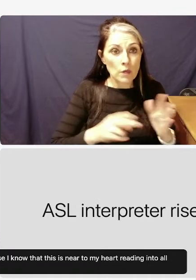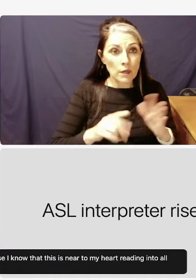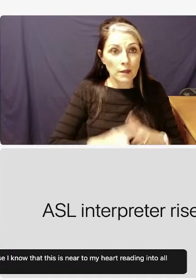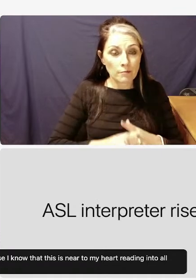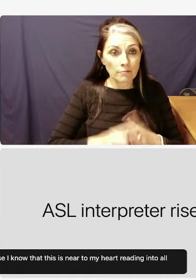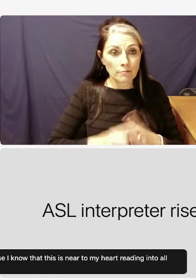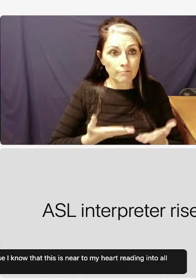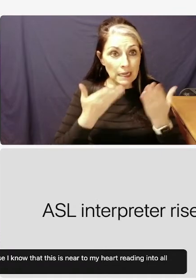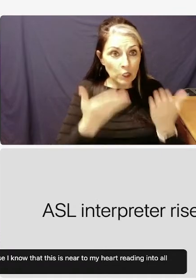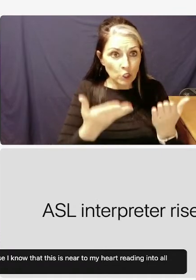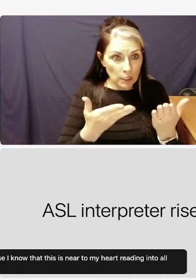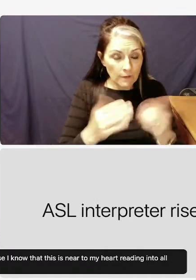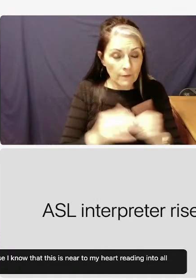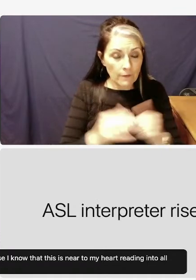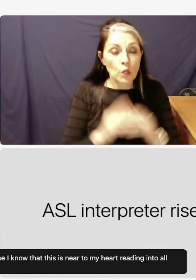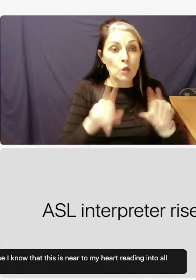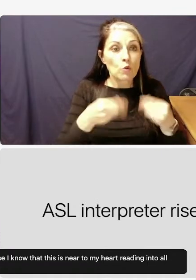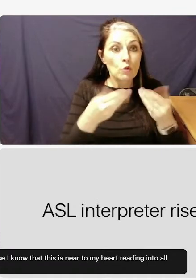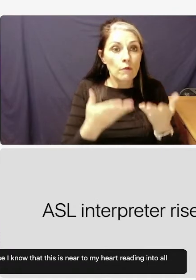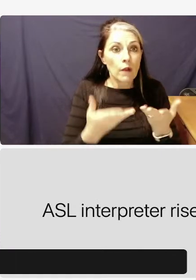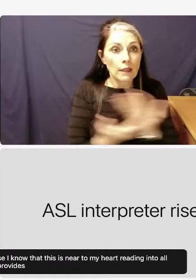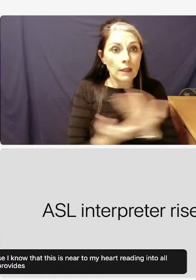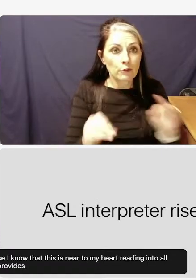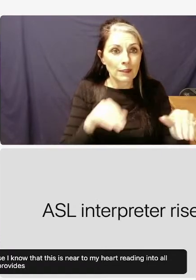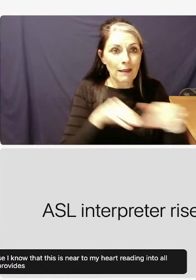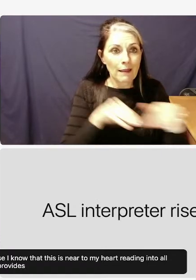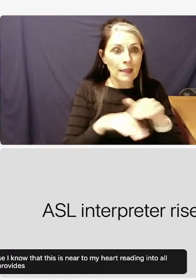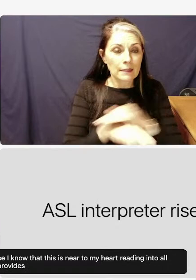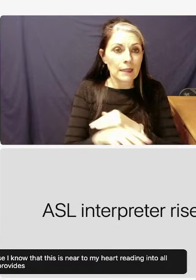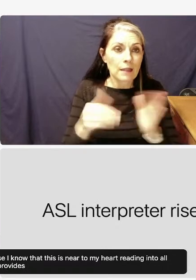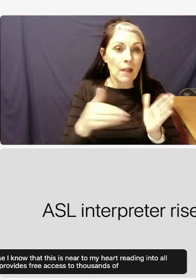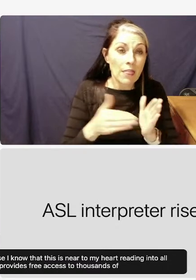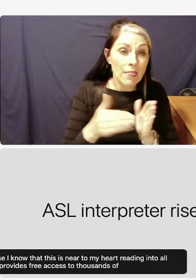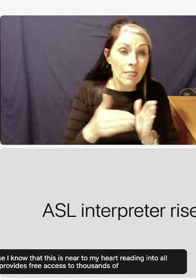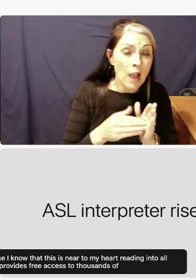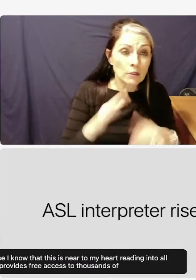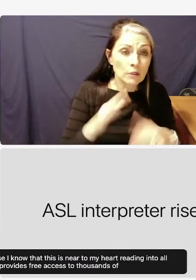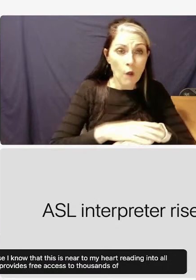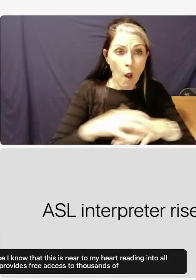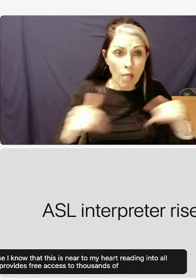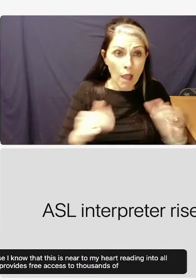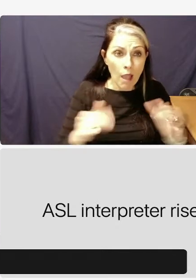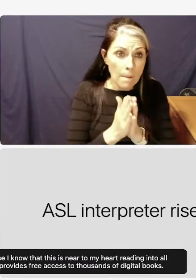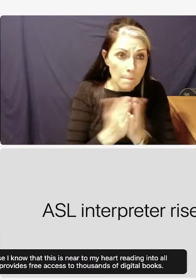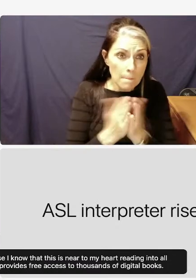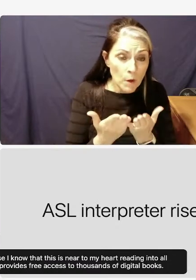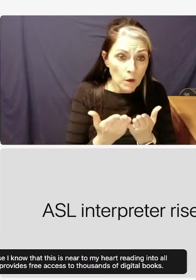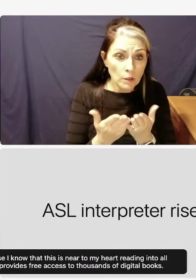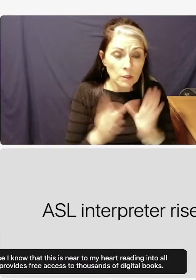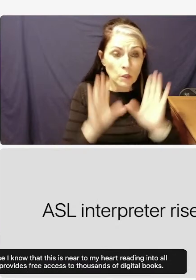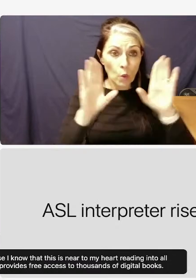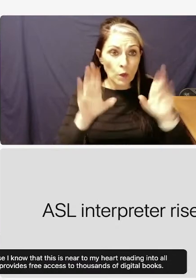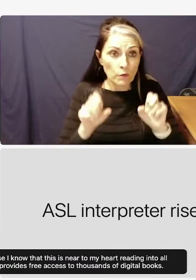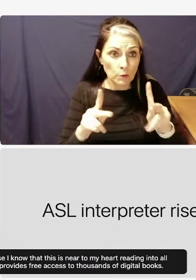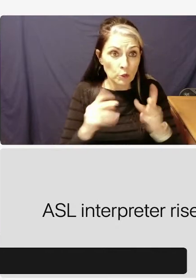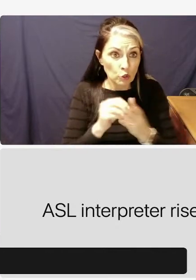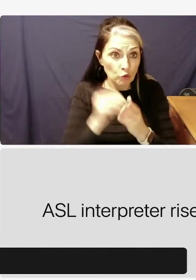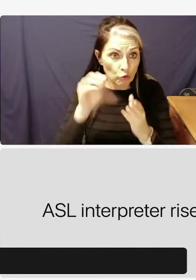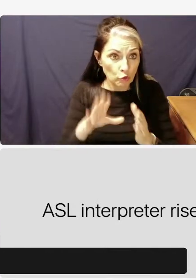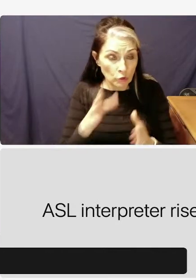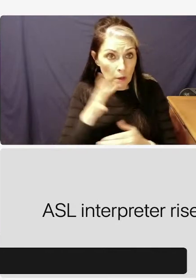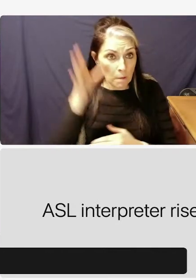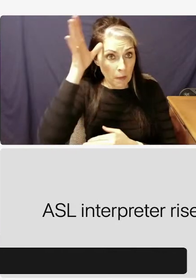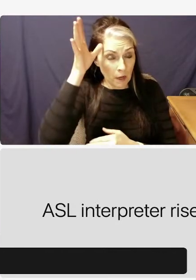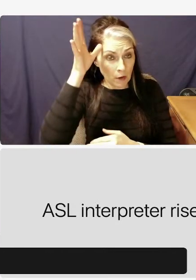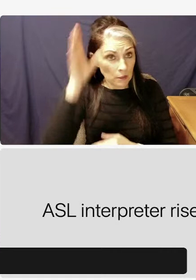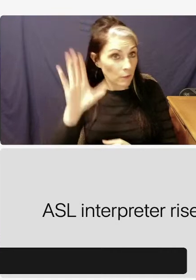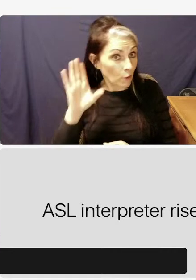that provides free access to thousands of digital books uh so it's incredible opportunity to our students parents please